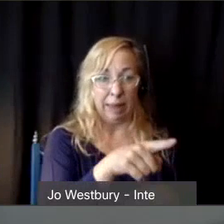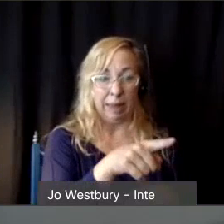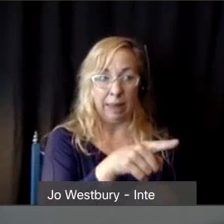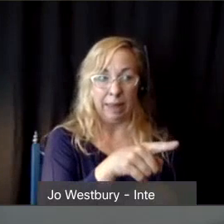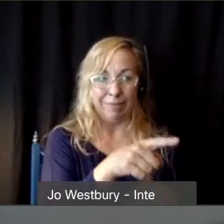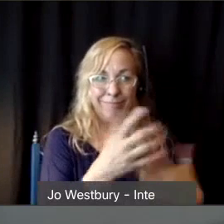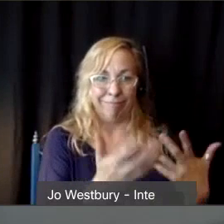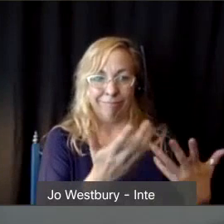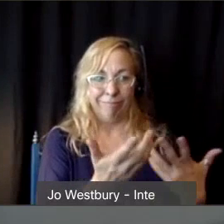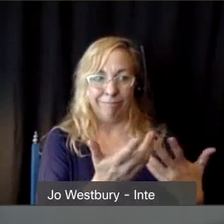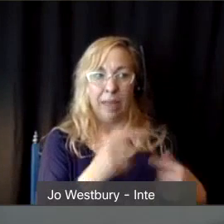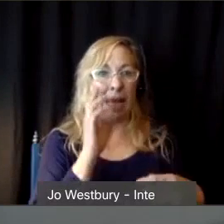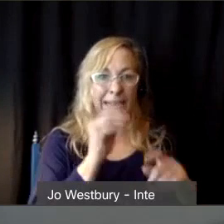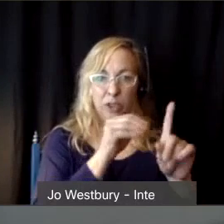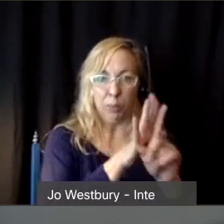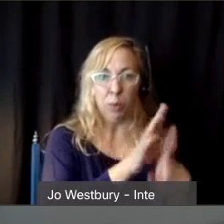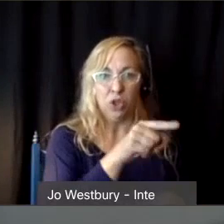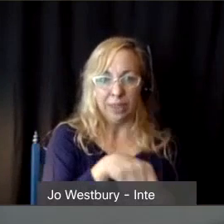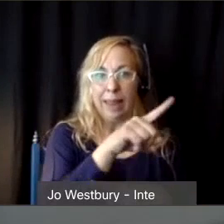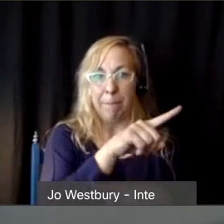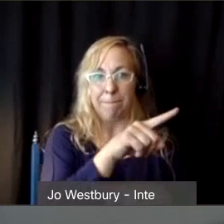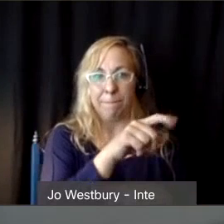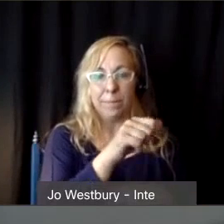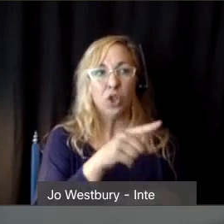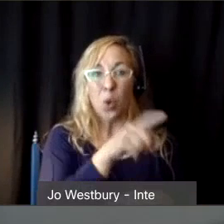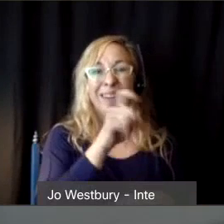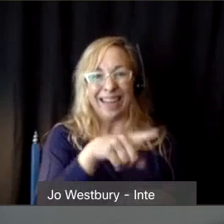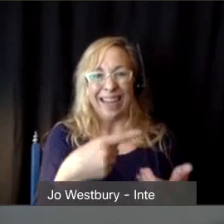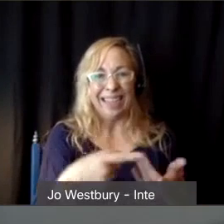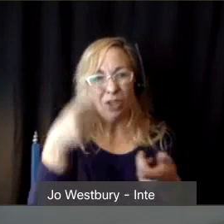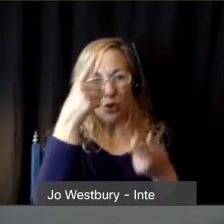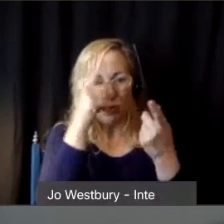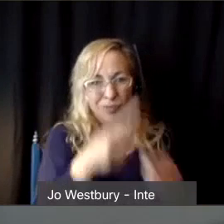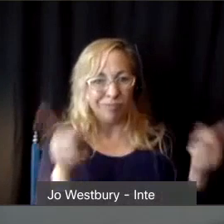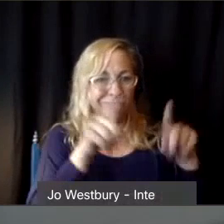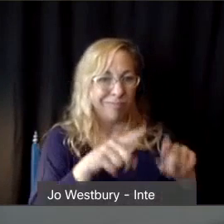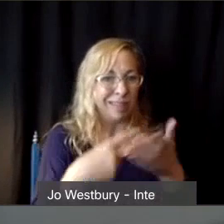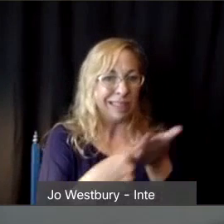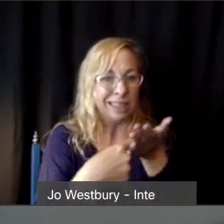And so there would then, as a household, there may need to be a discussion about that.